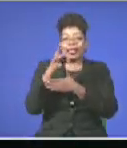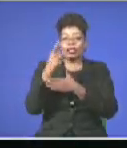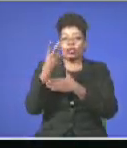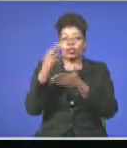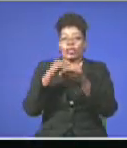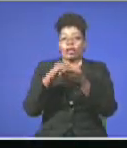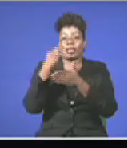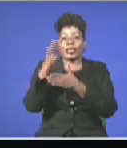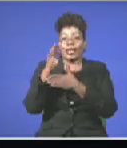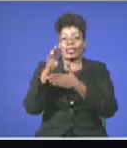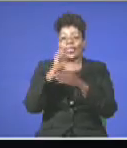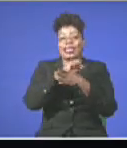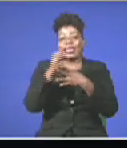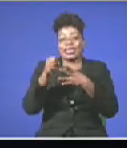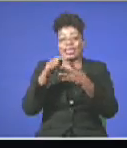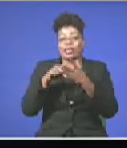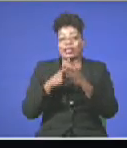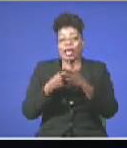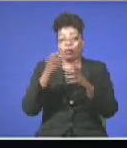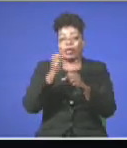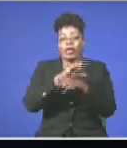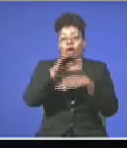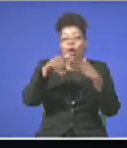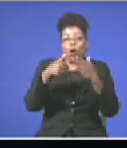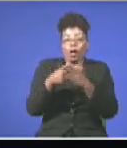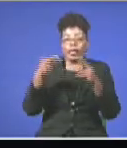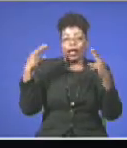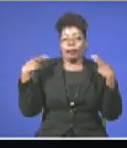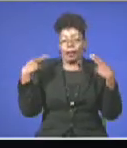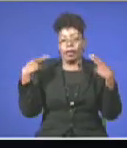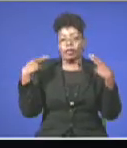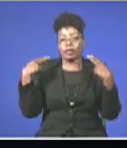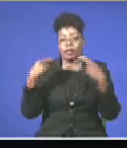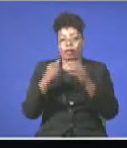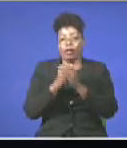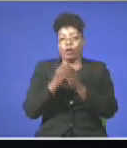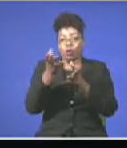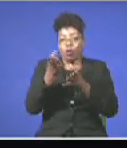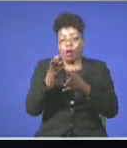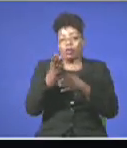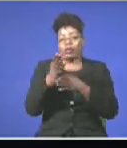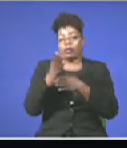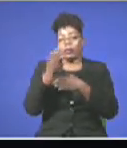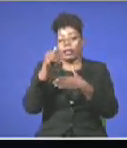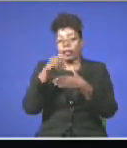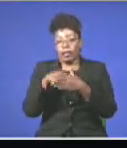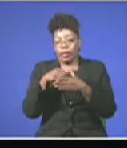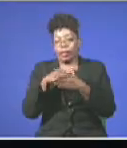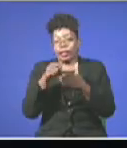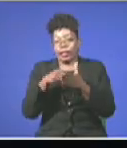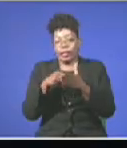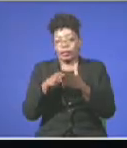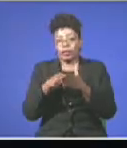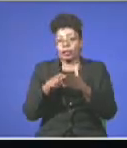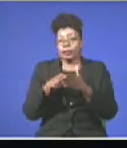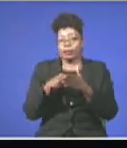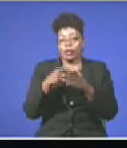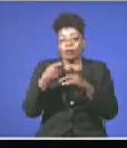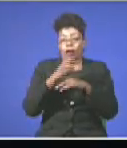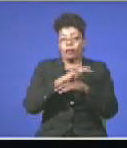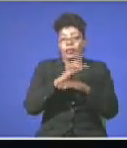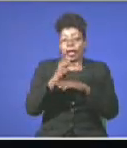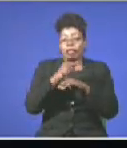2018-2019 season start that we get all the umpires, them who wants to be involved from